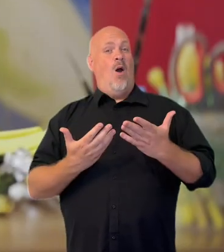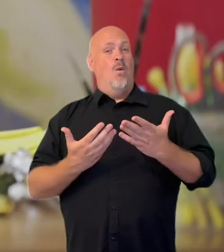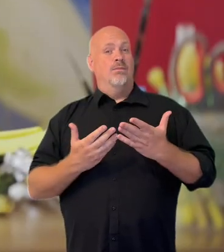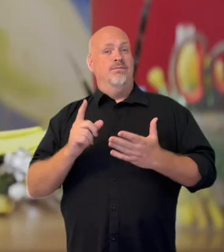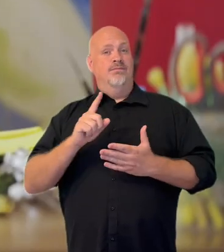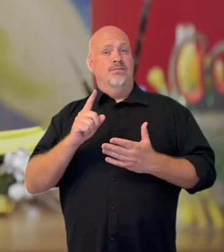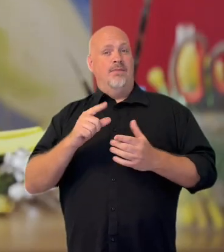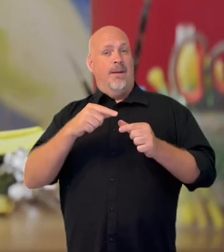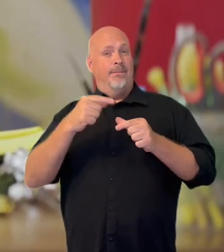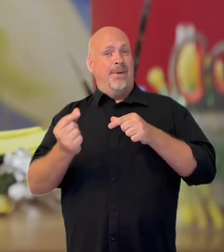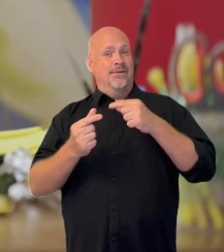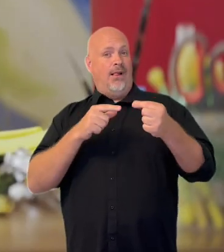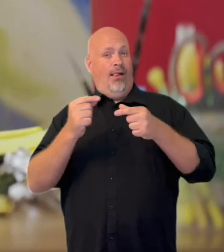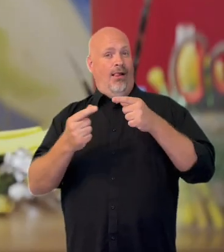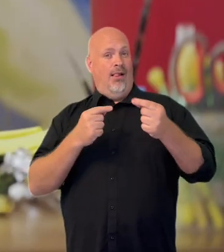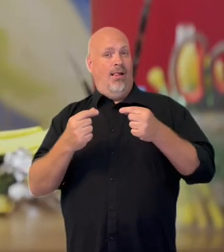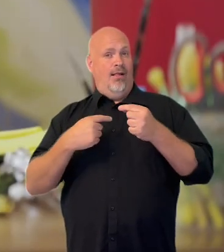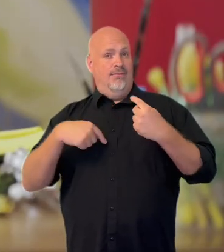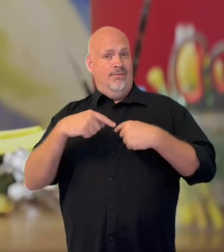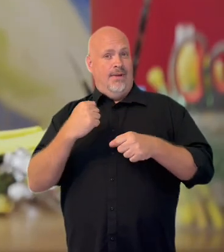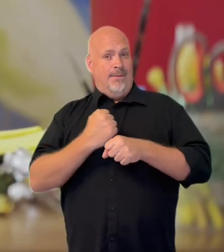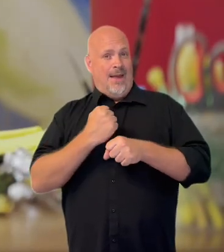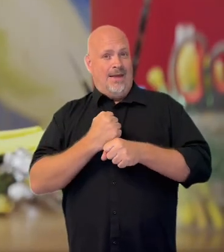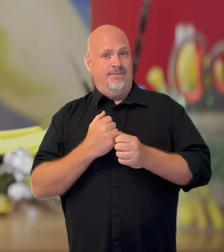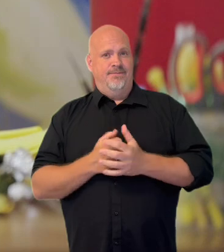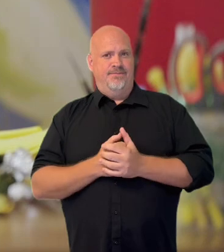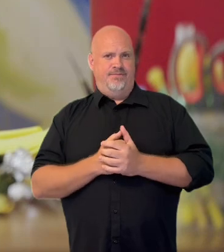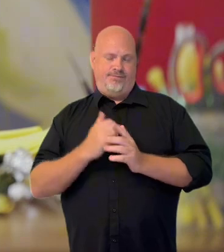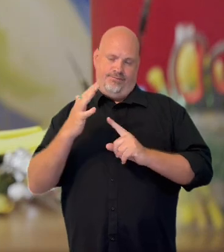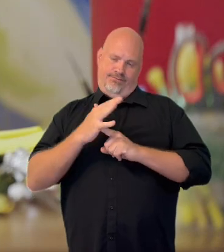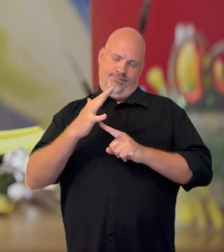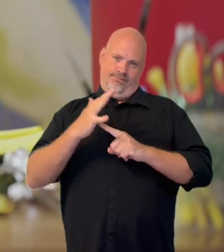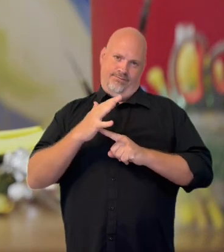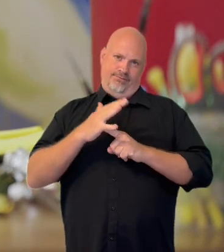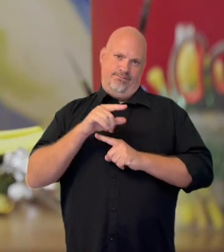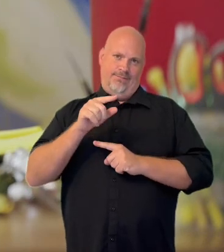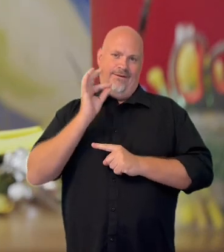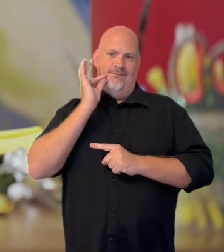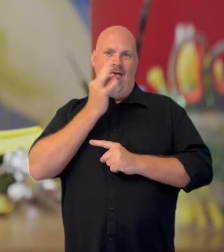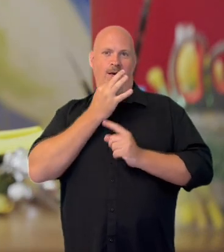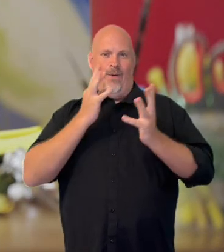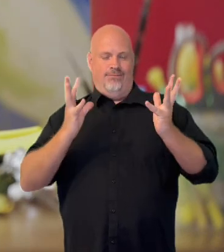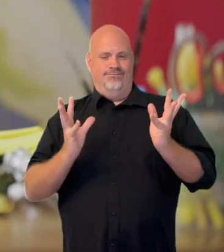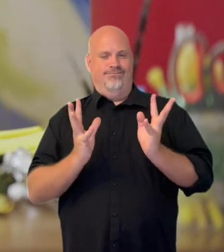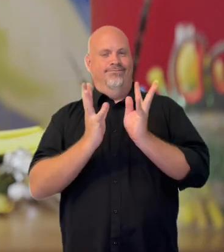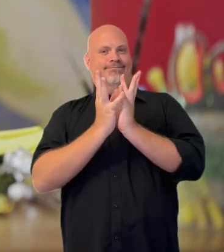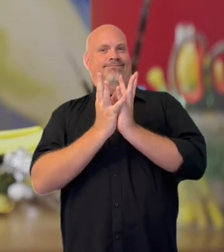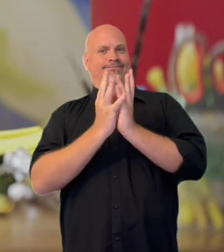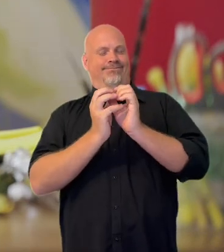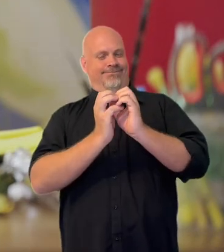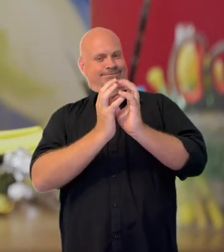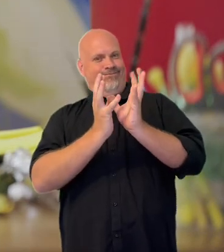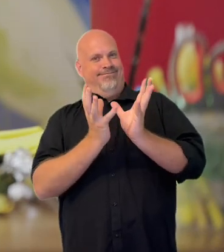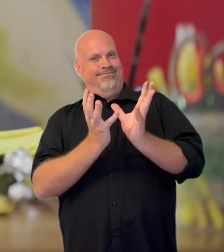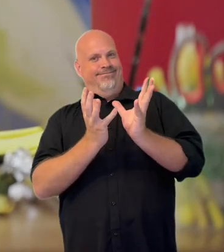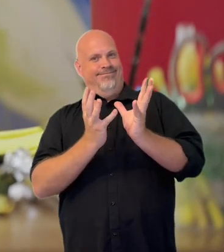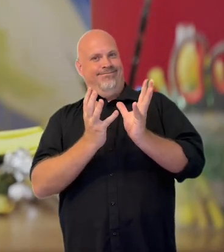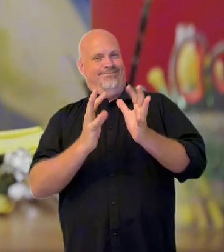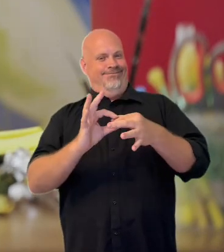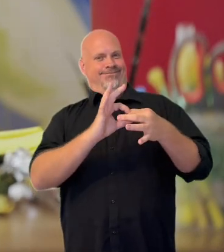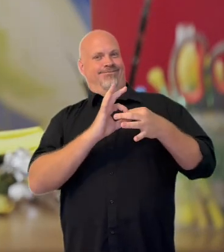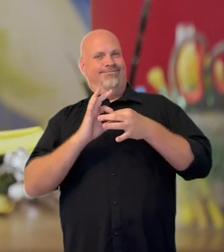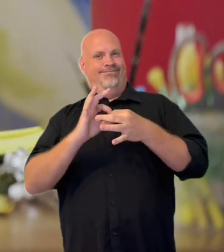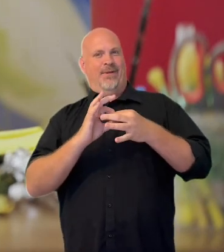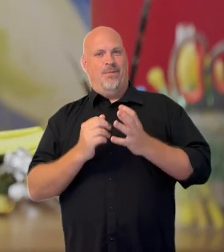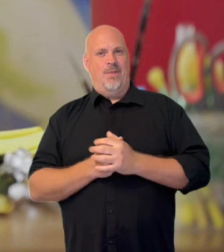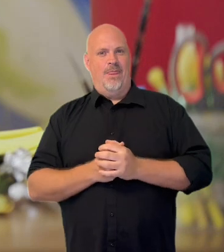flower together. So I'm going to pick some of this lovely bleached